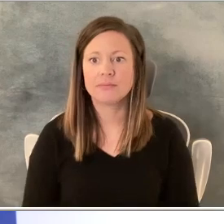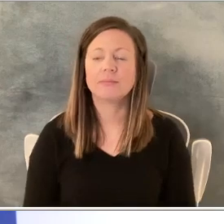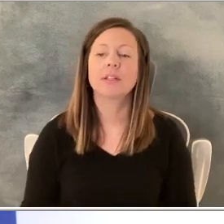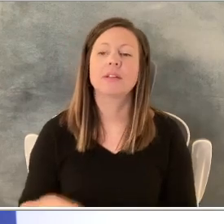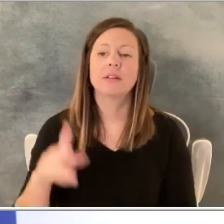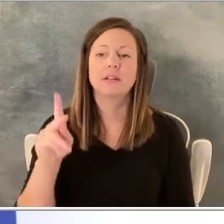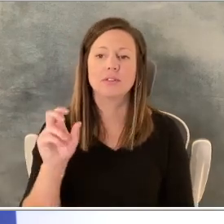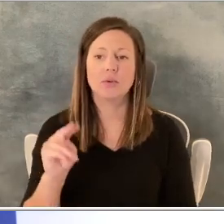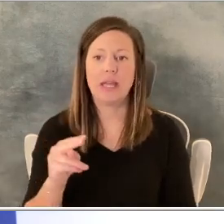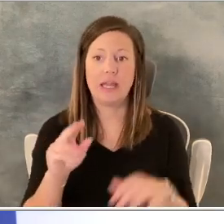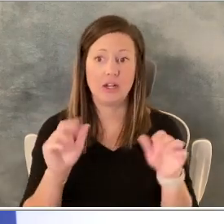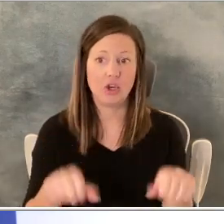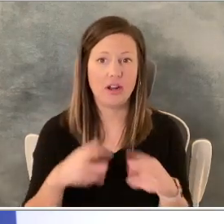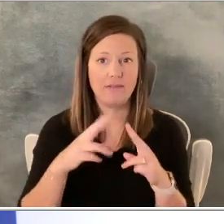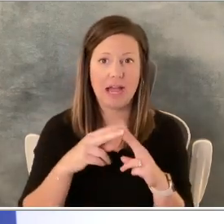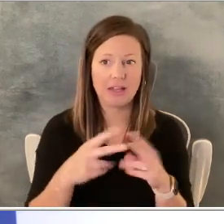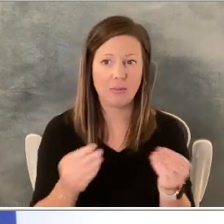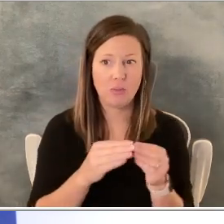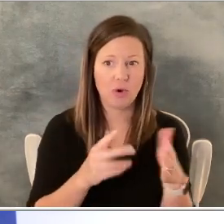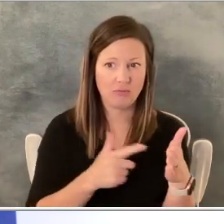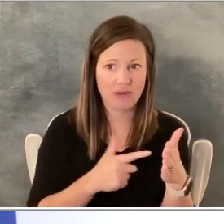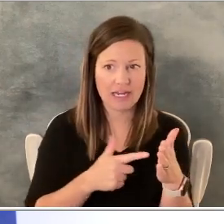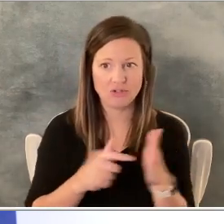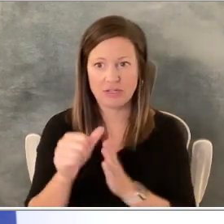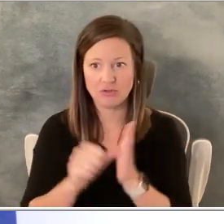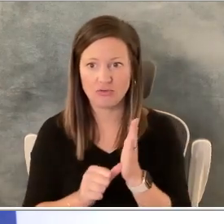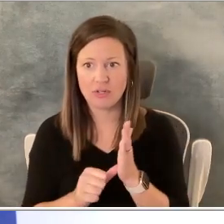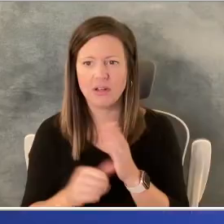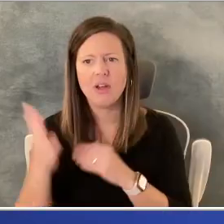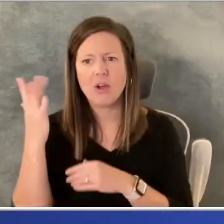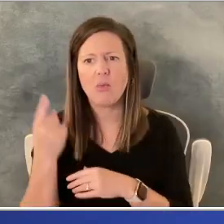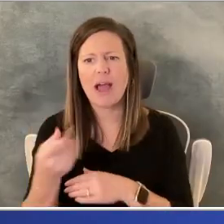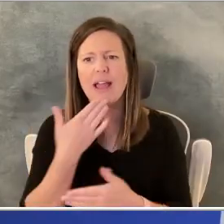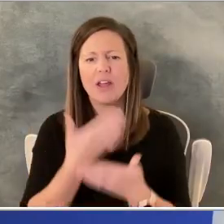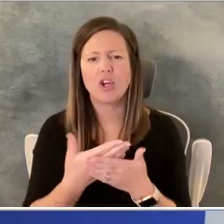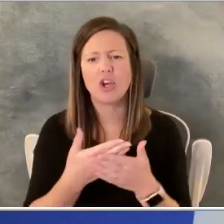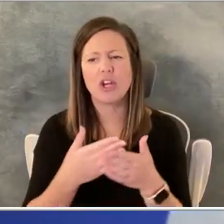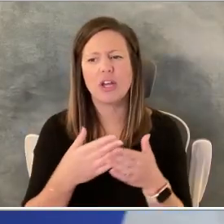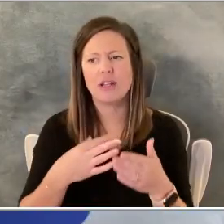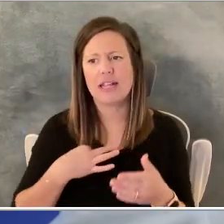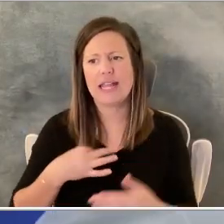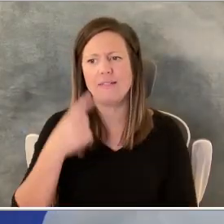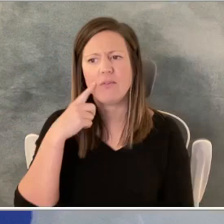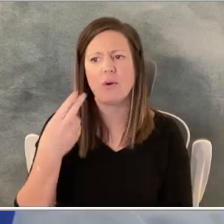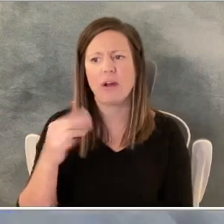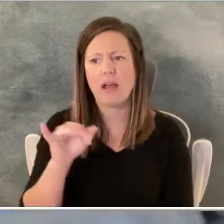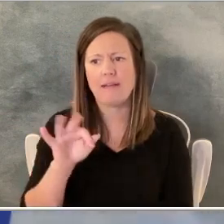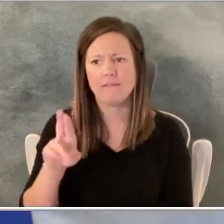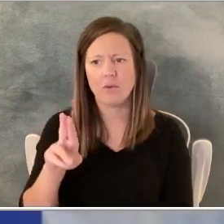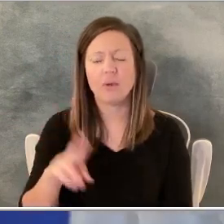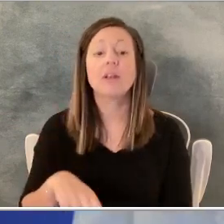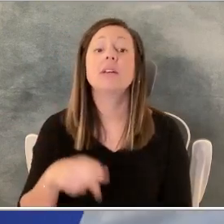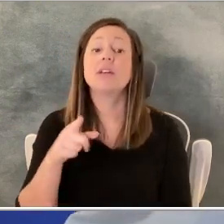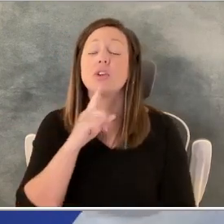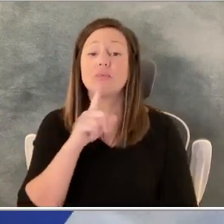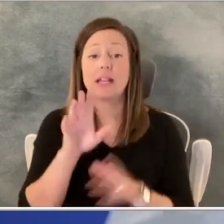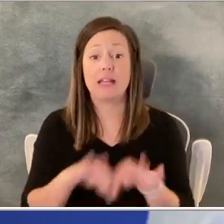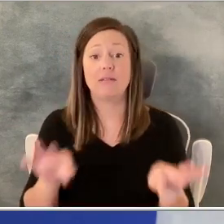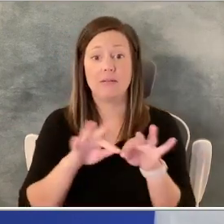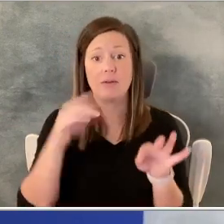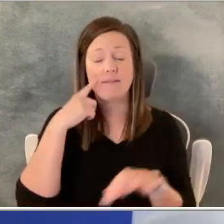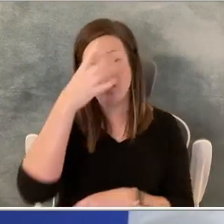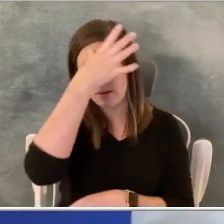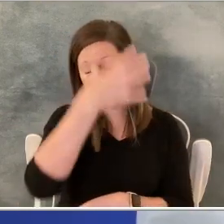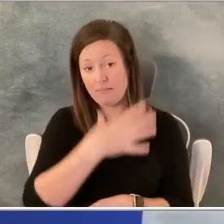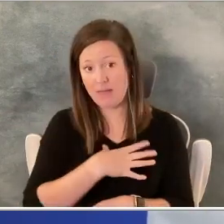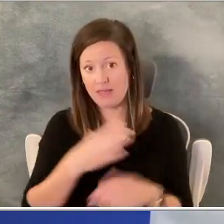or surgery. What made him a good candidate for HIFU? Yeah, so HIFU is uniquely suited for men who have cancer that's located in just one